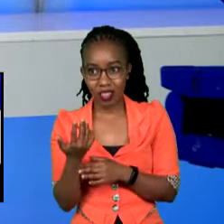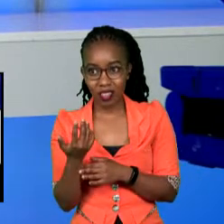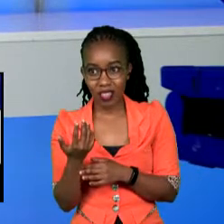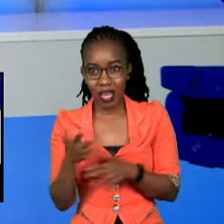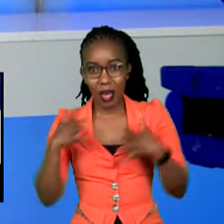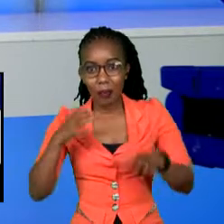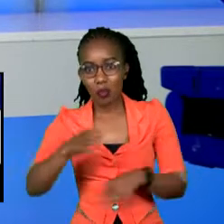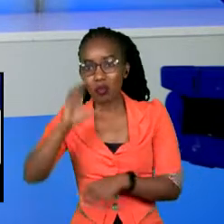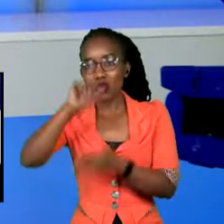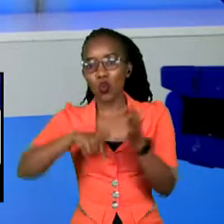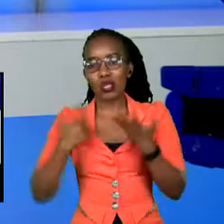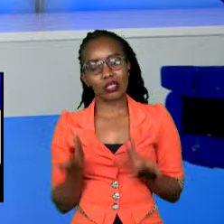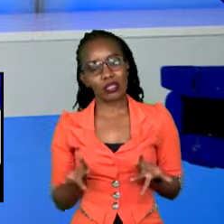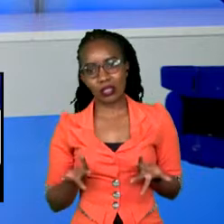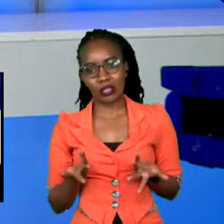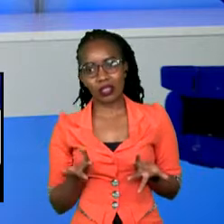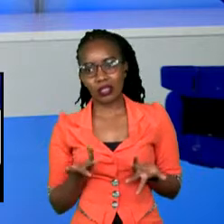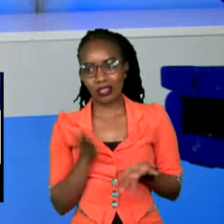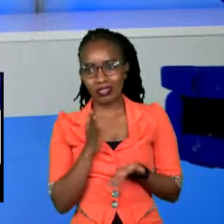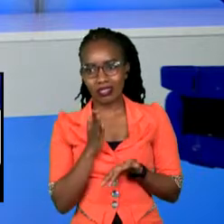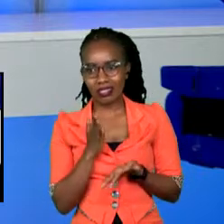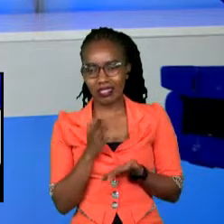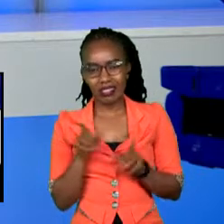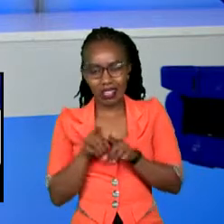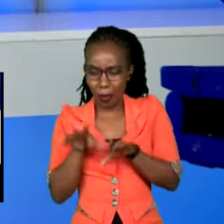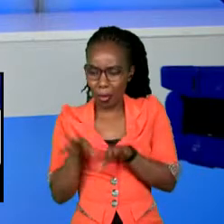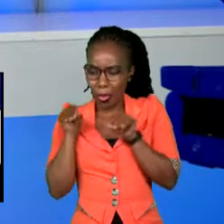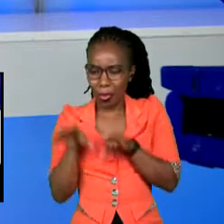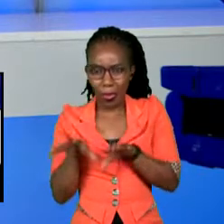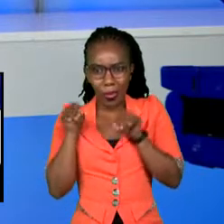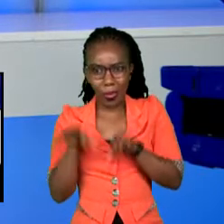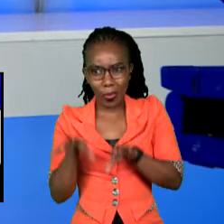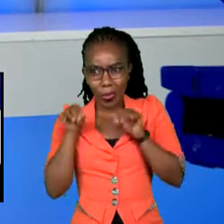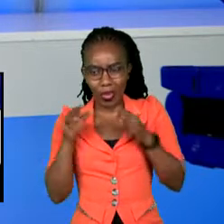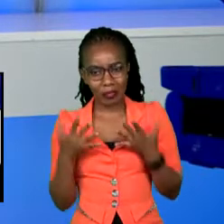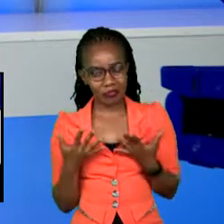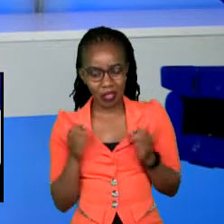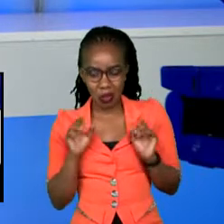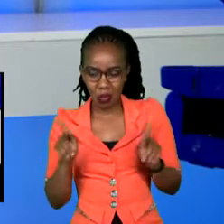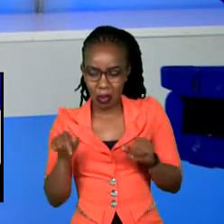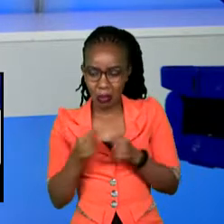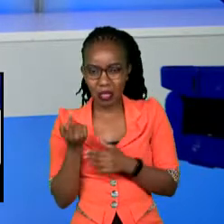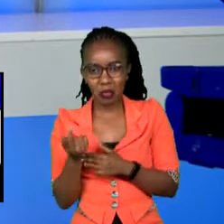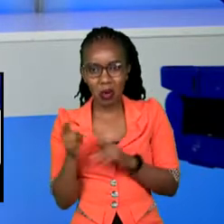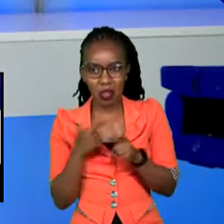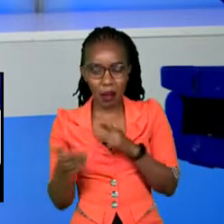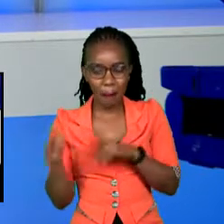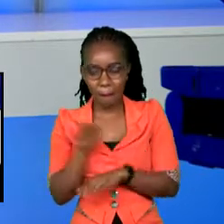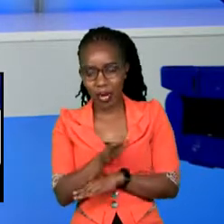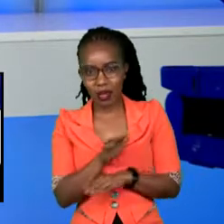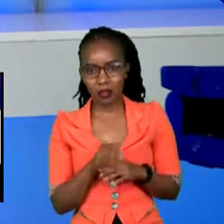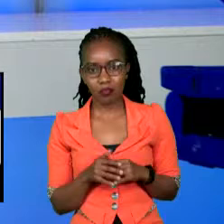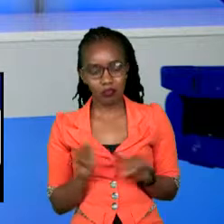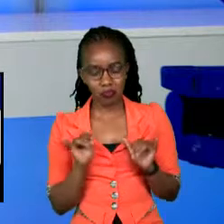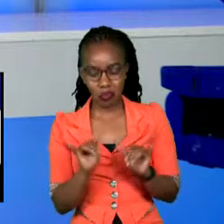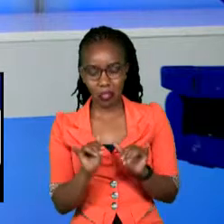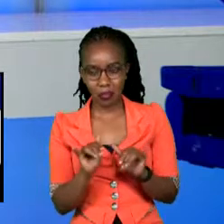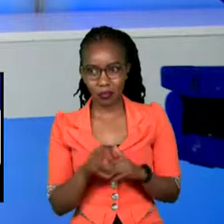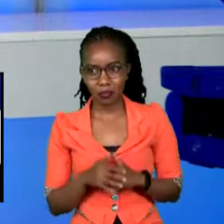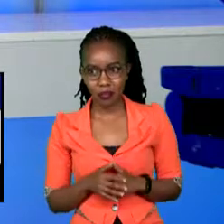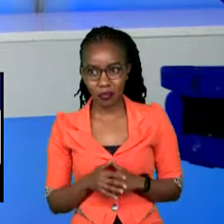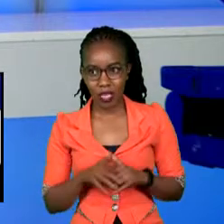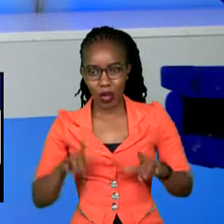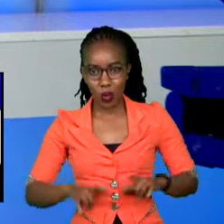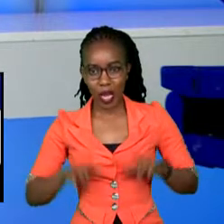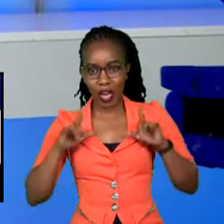that people are drinking? Really? That looks like some mud somewhere. Okay, short commercial break. We'll be back with more in a short while. Don't go anywhere. We are still